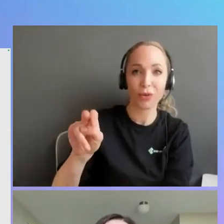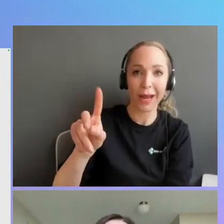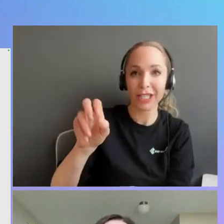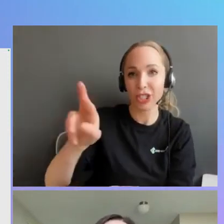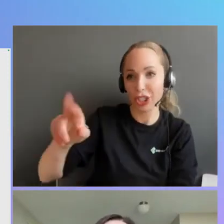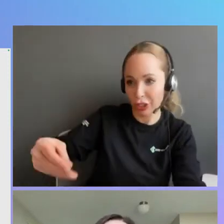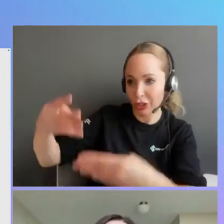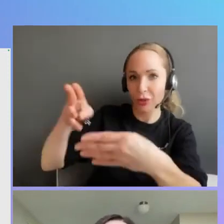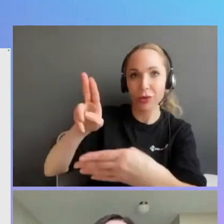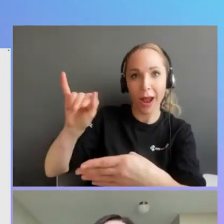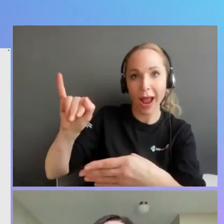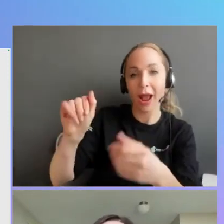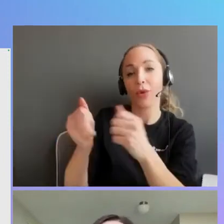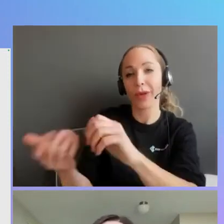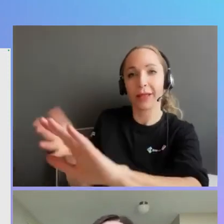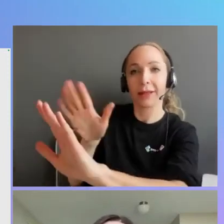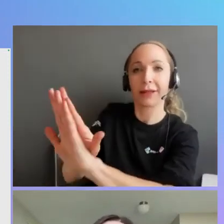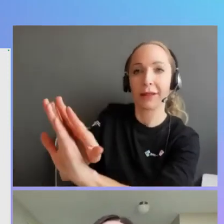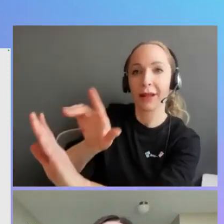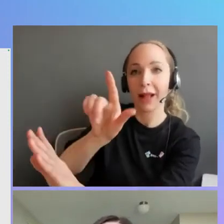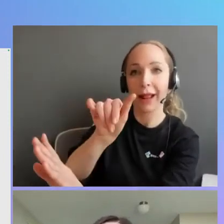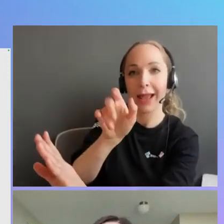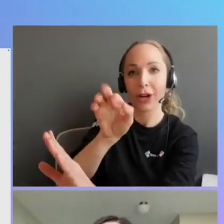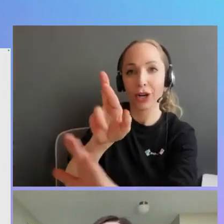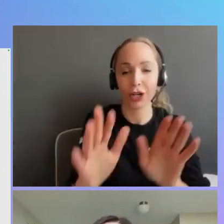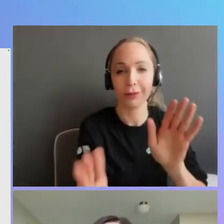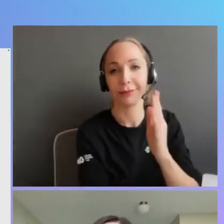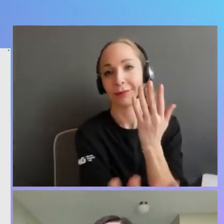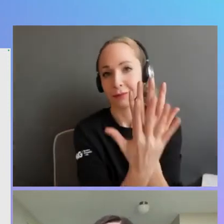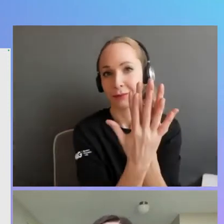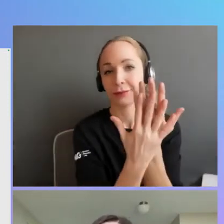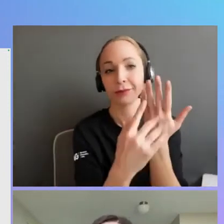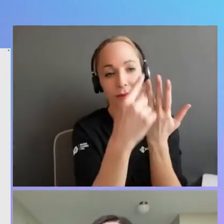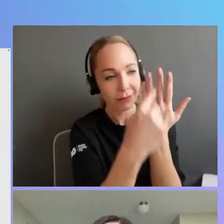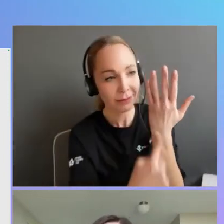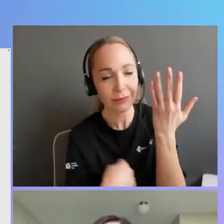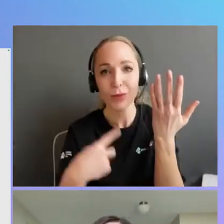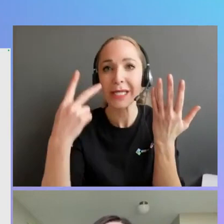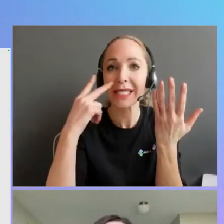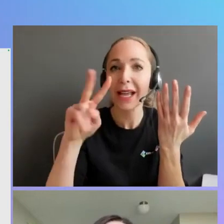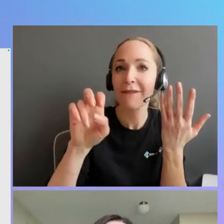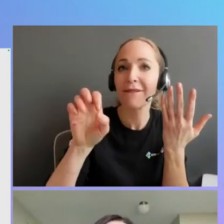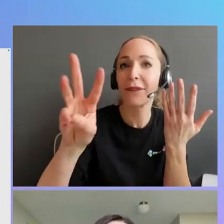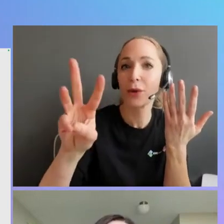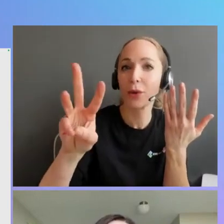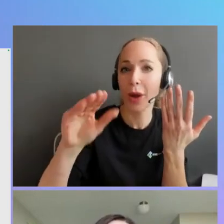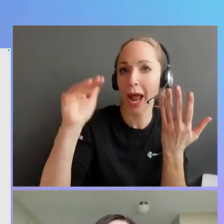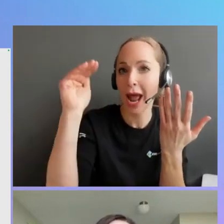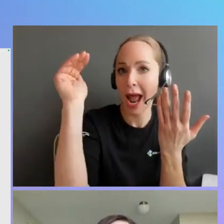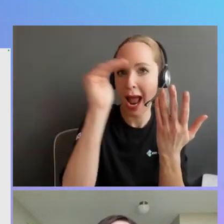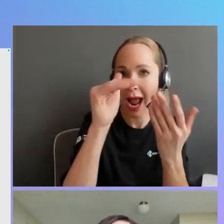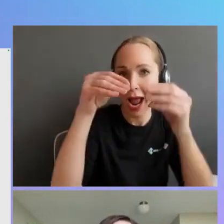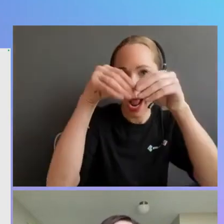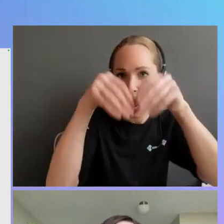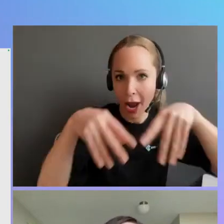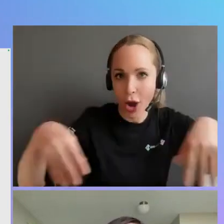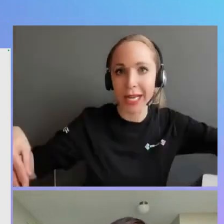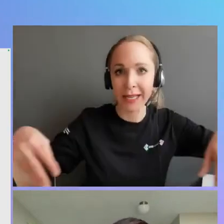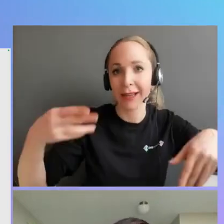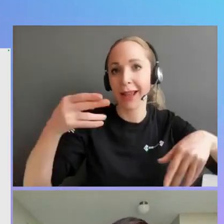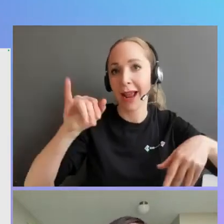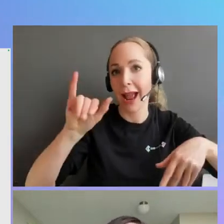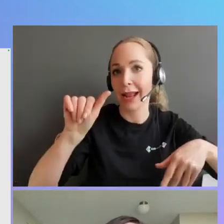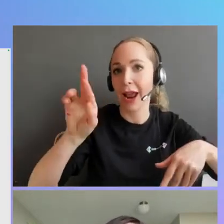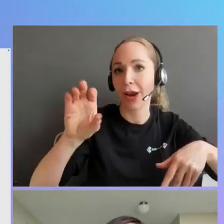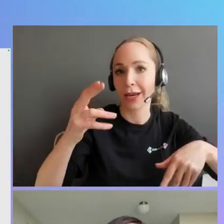loaded, and we're analyzing the view hierarchy as it's exposed both to the user and to the assistive technology. So the view hierarchy